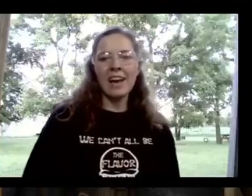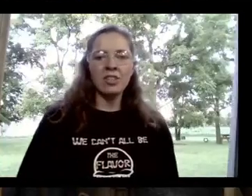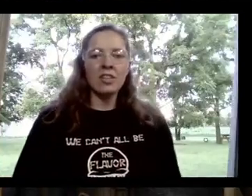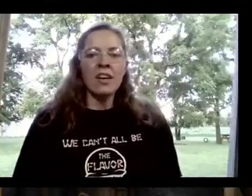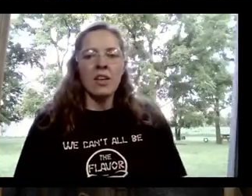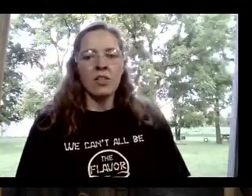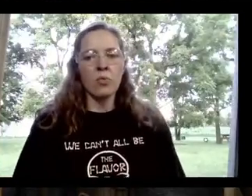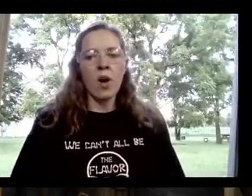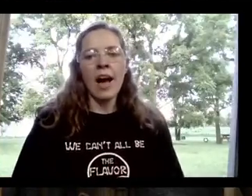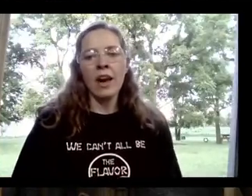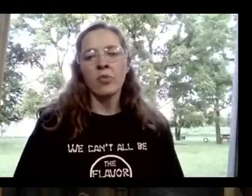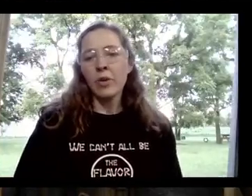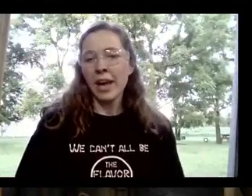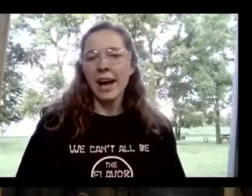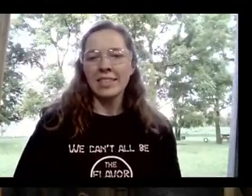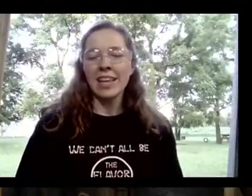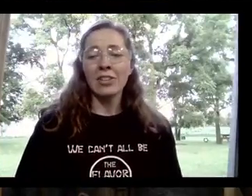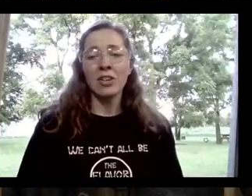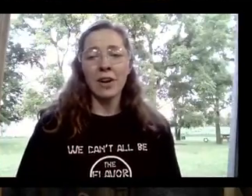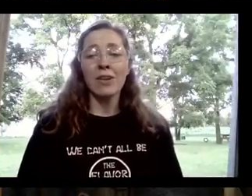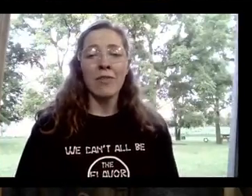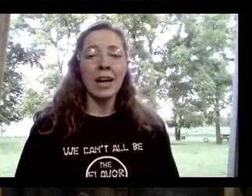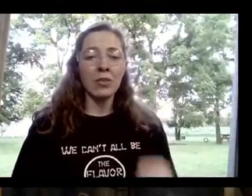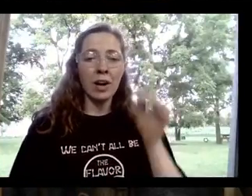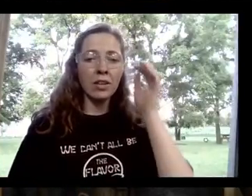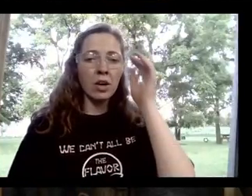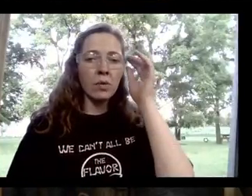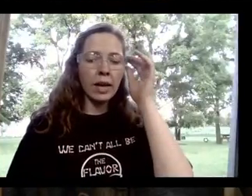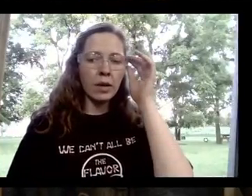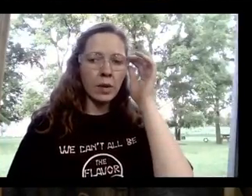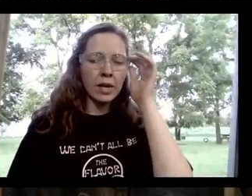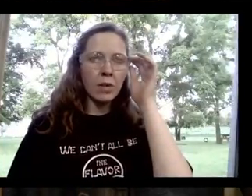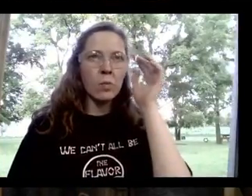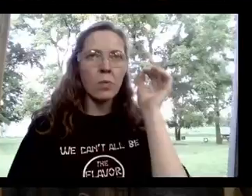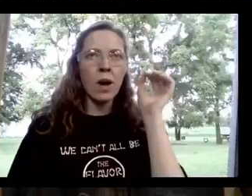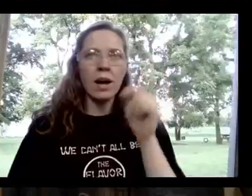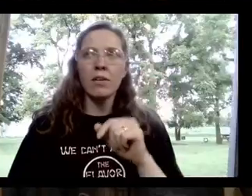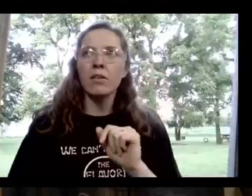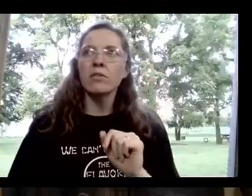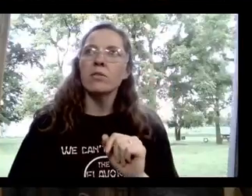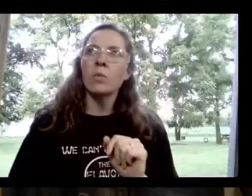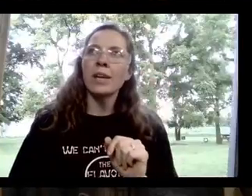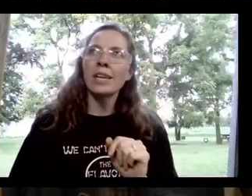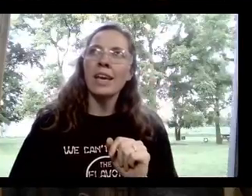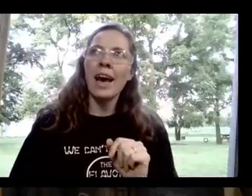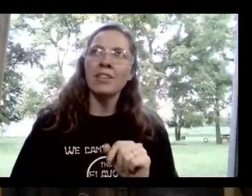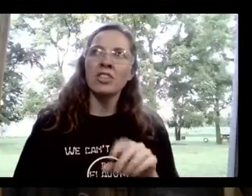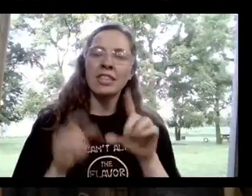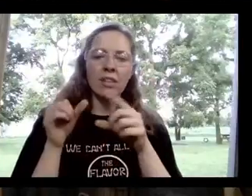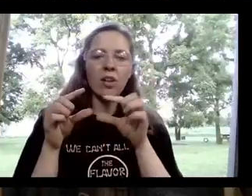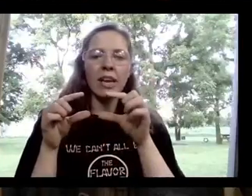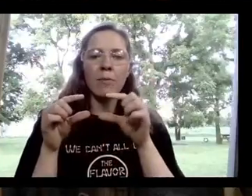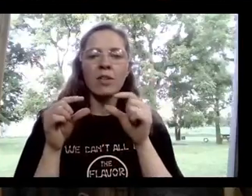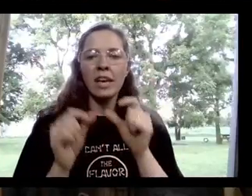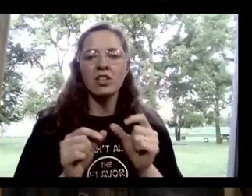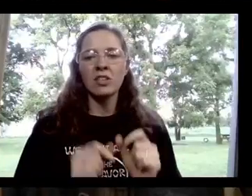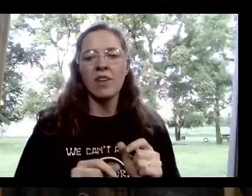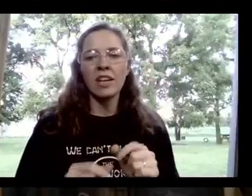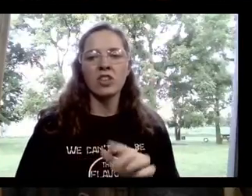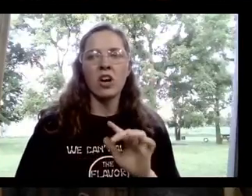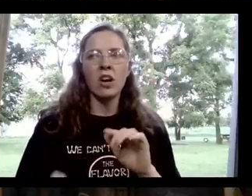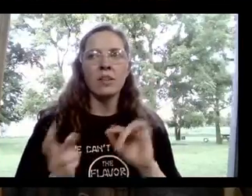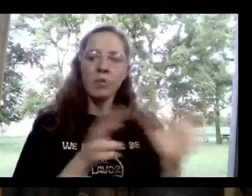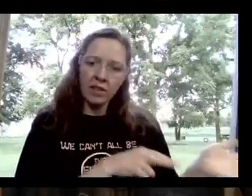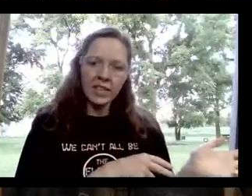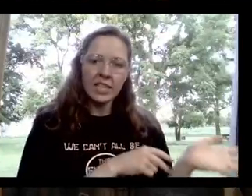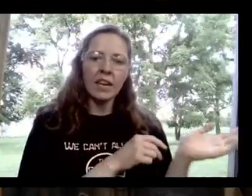when it's etched. The wrought iron Roy has is actually very fine grain, though, and when he etched his little hammer that he just